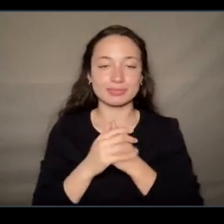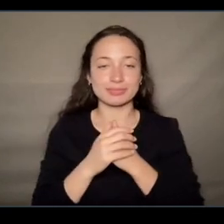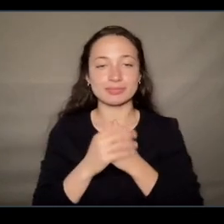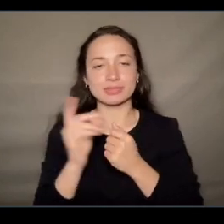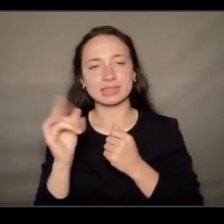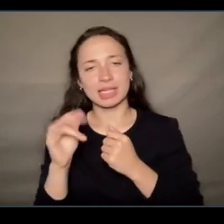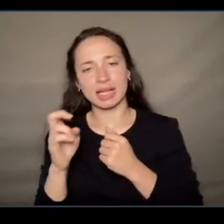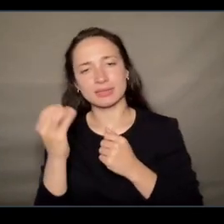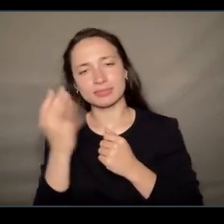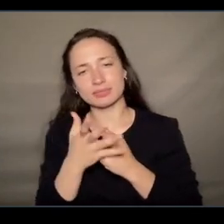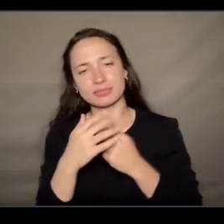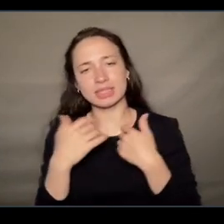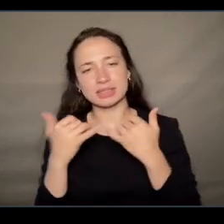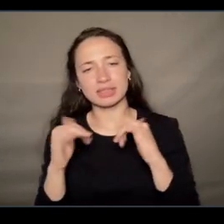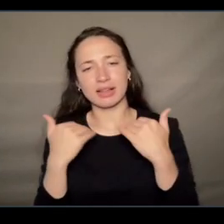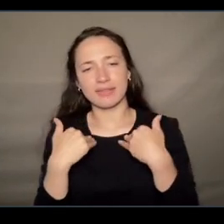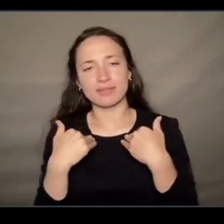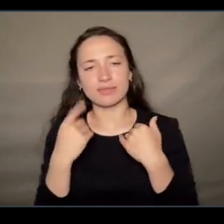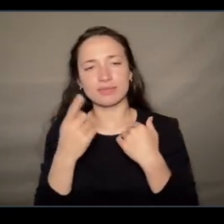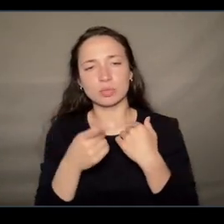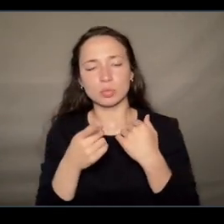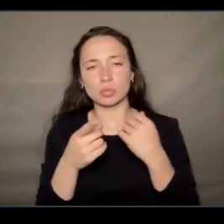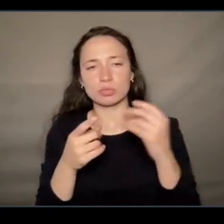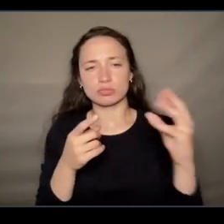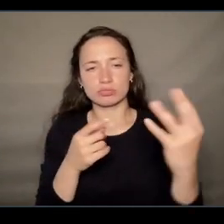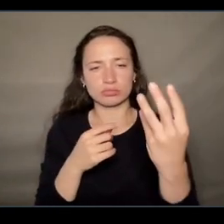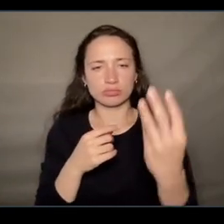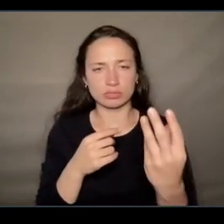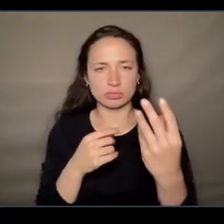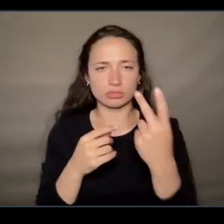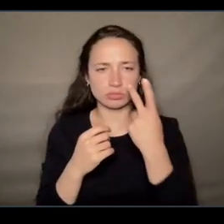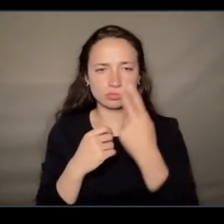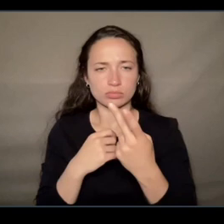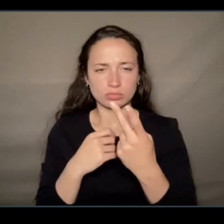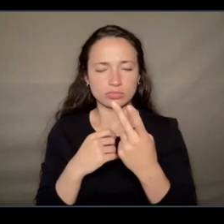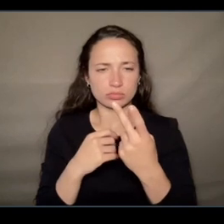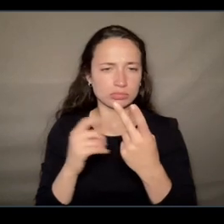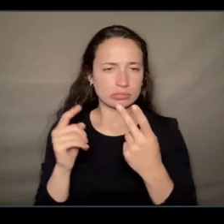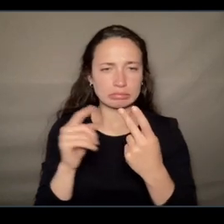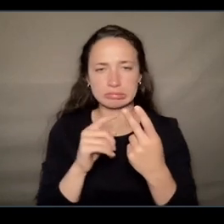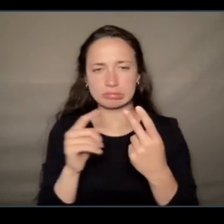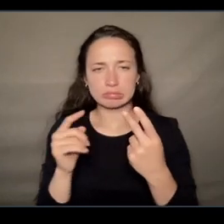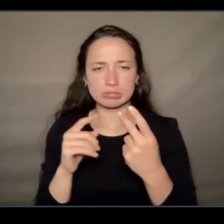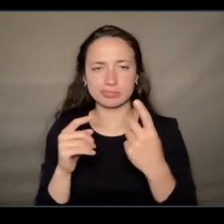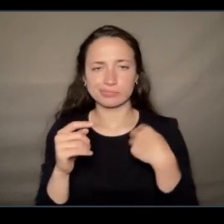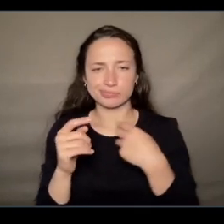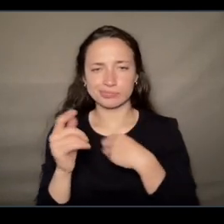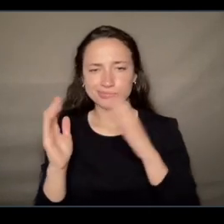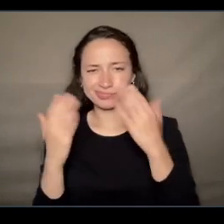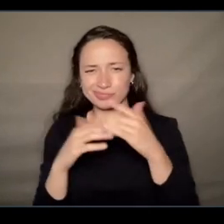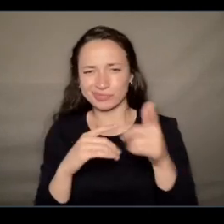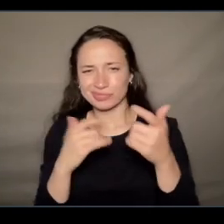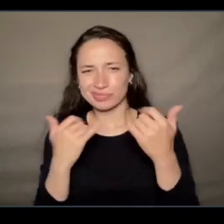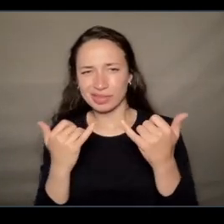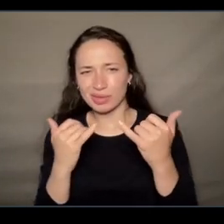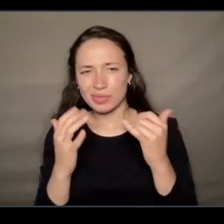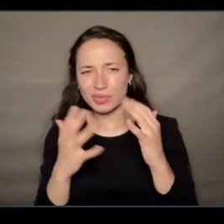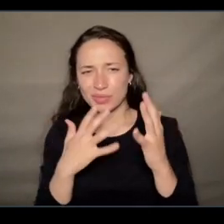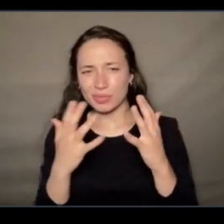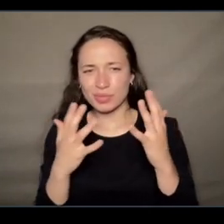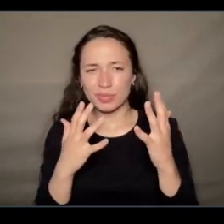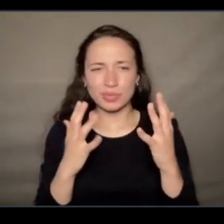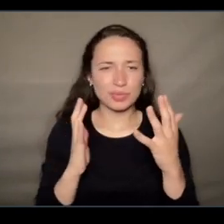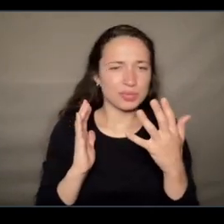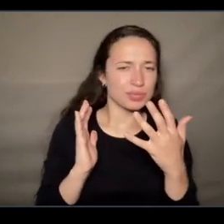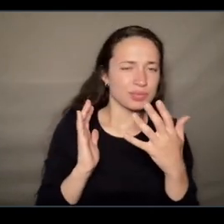And Diane, I still have you as in the speaker view. Do you see it otherwise? We are